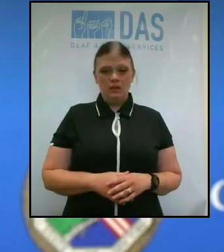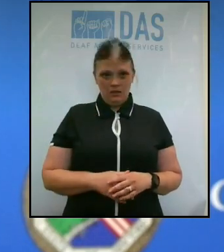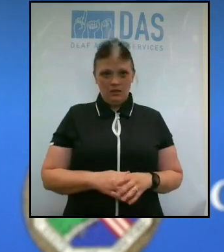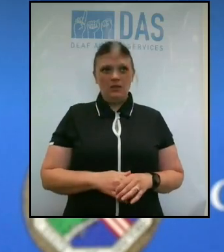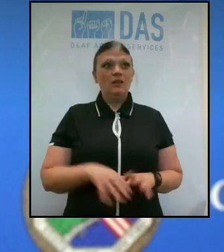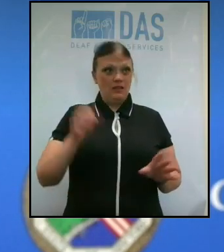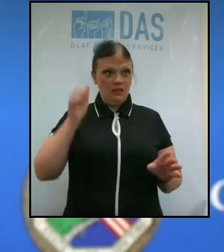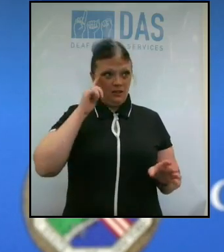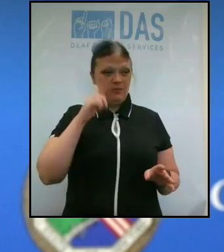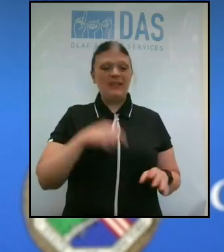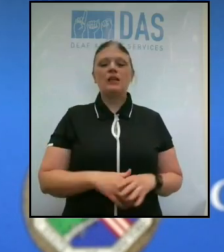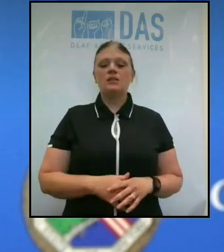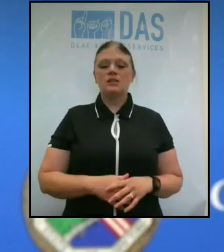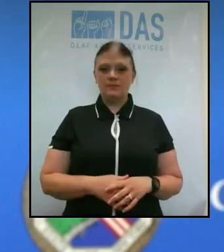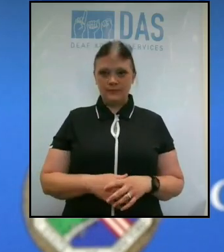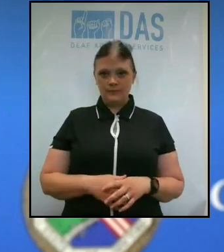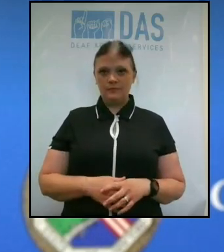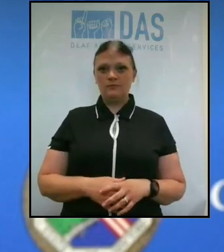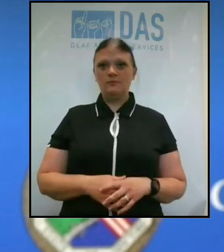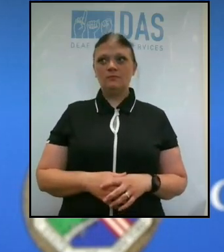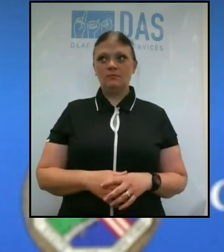you hear me? Yes.